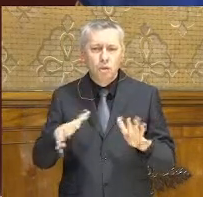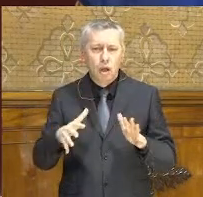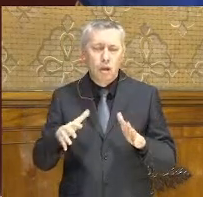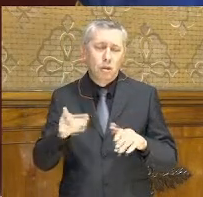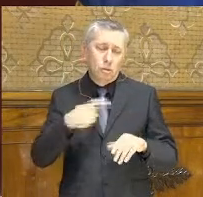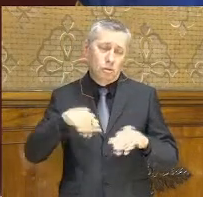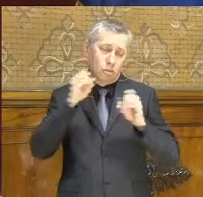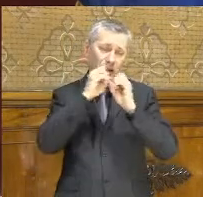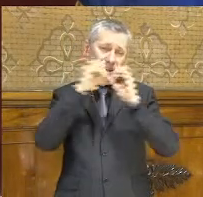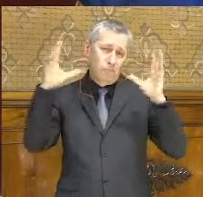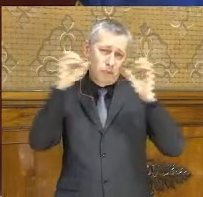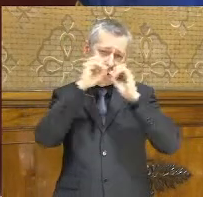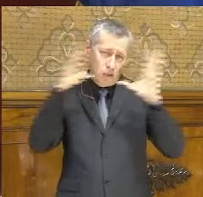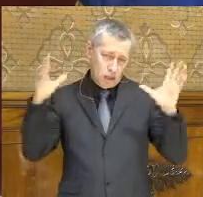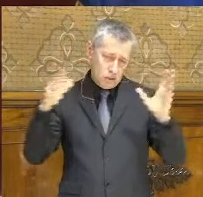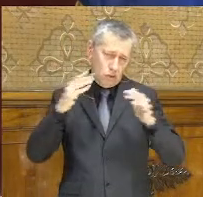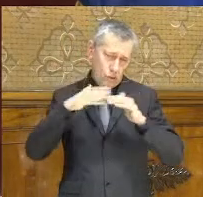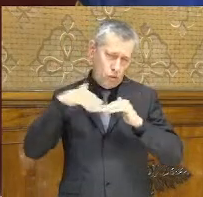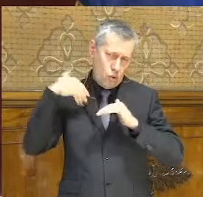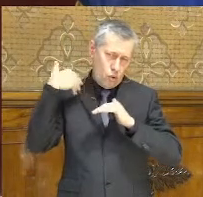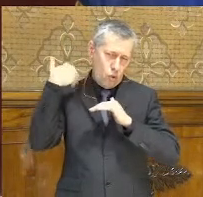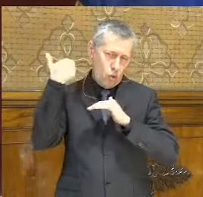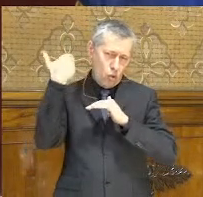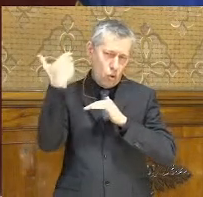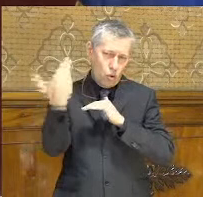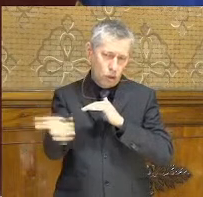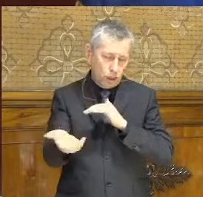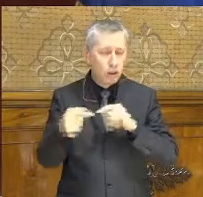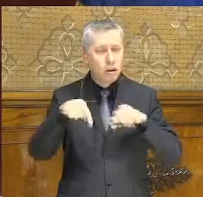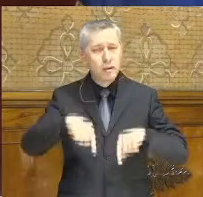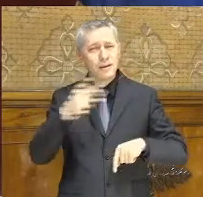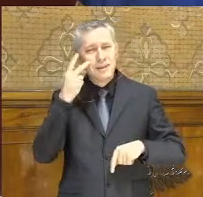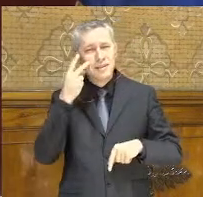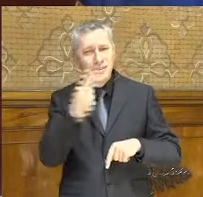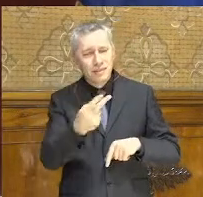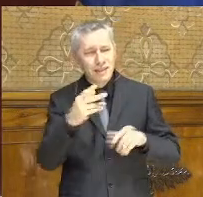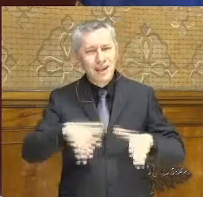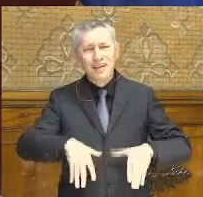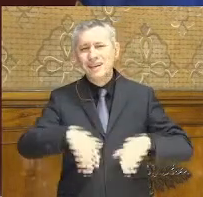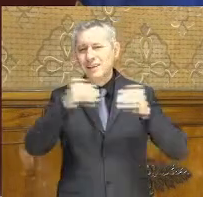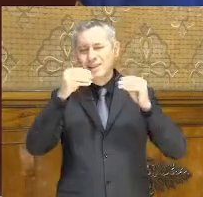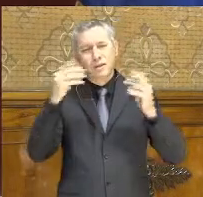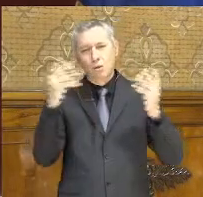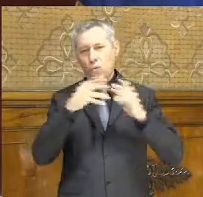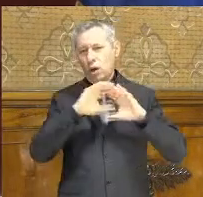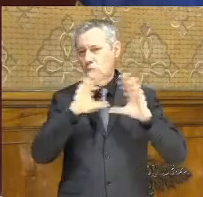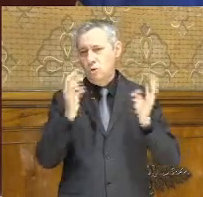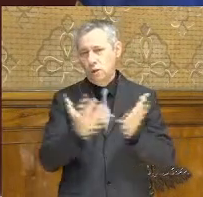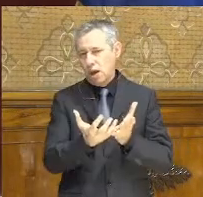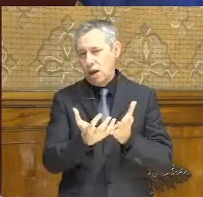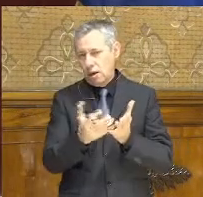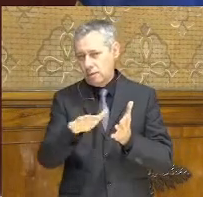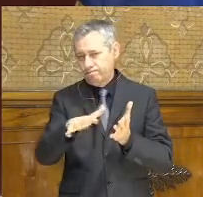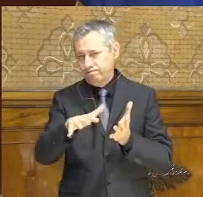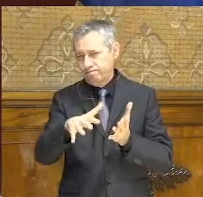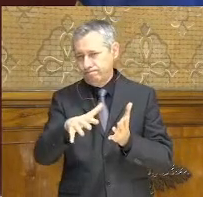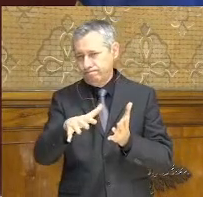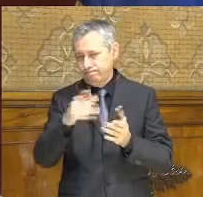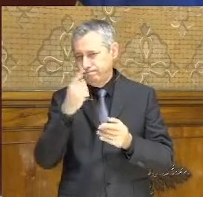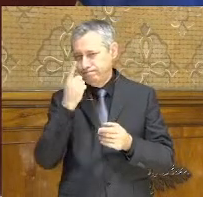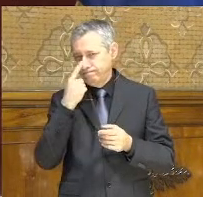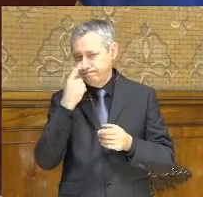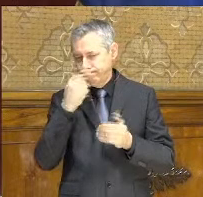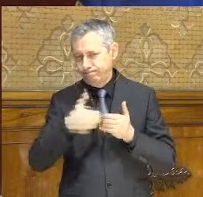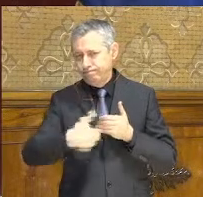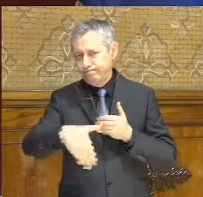our imagining. We are rarely ever prepared for our own present. He goes on to ask, are